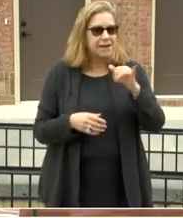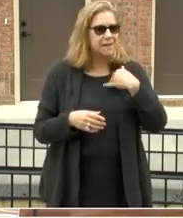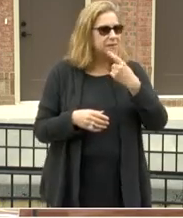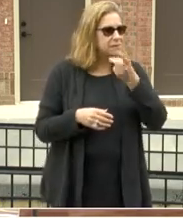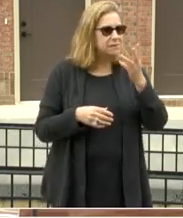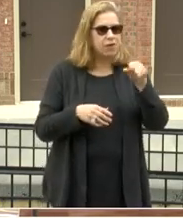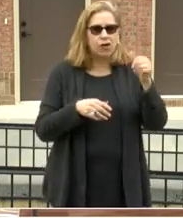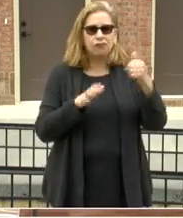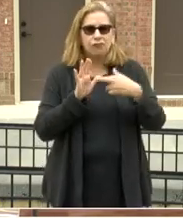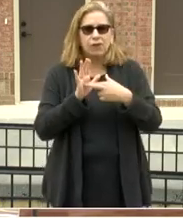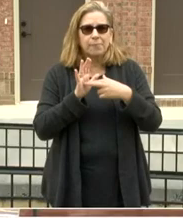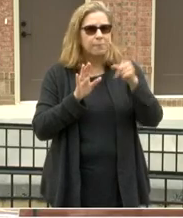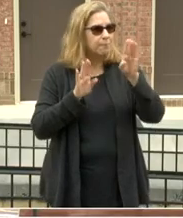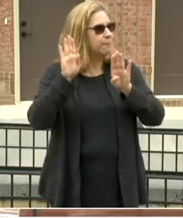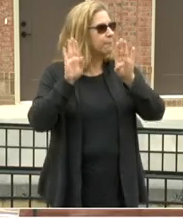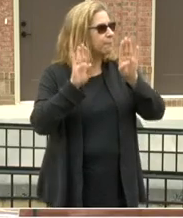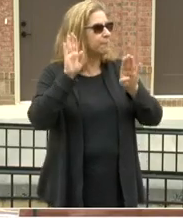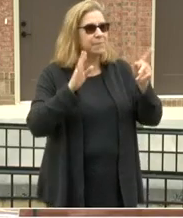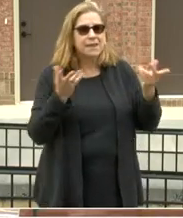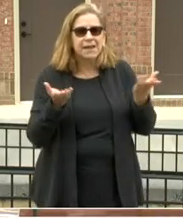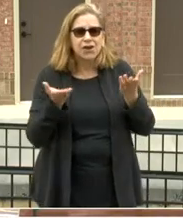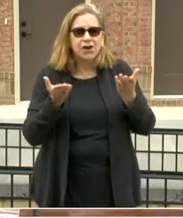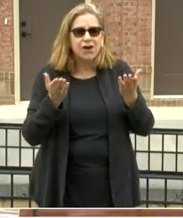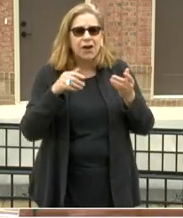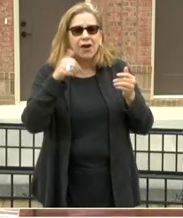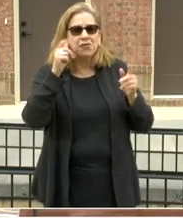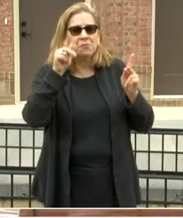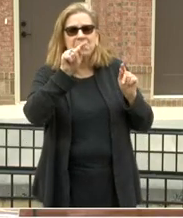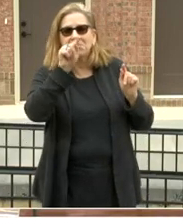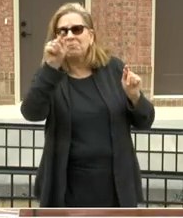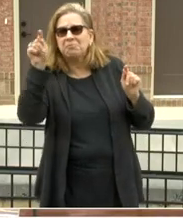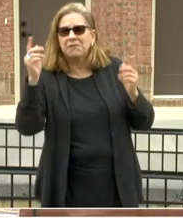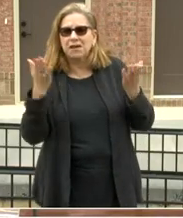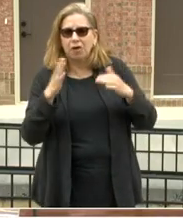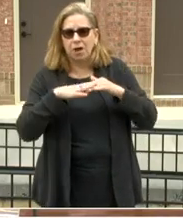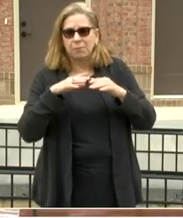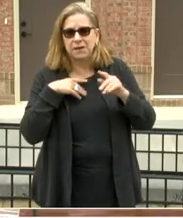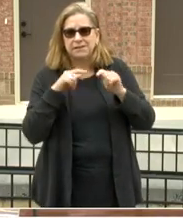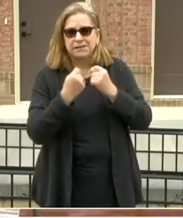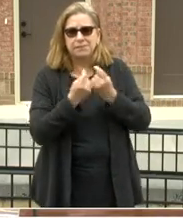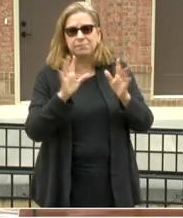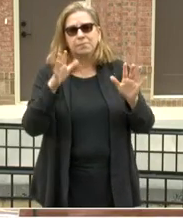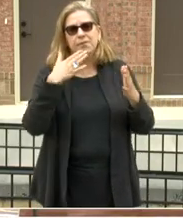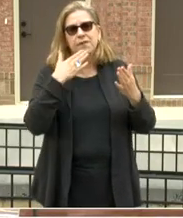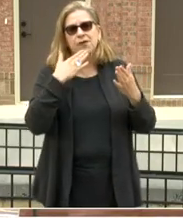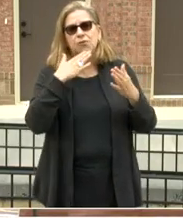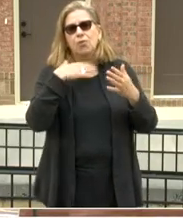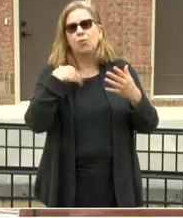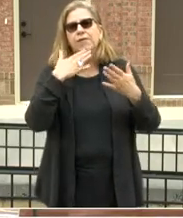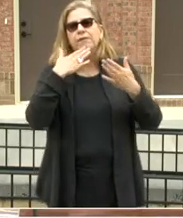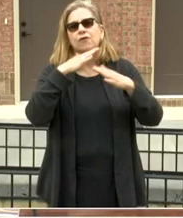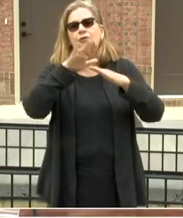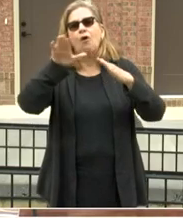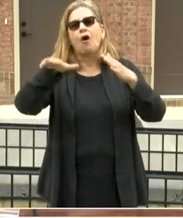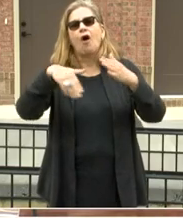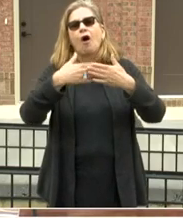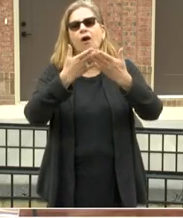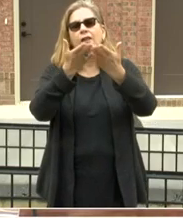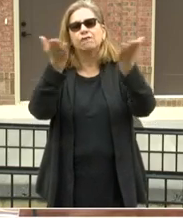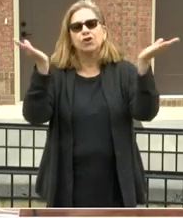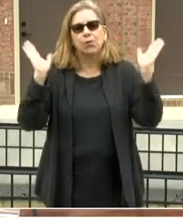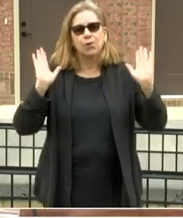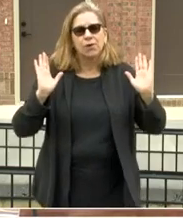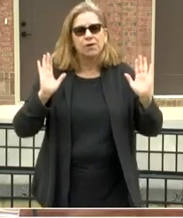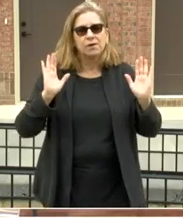hands, Juan and etc. We thank them very, very much. The district agencies,